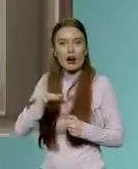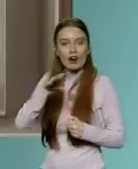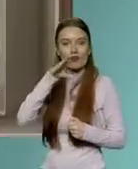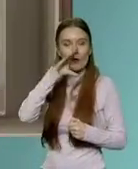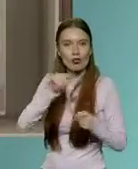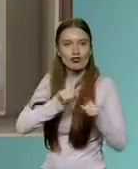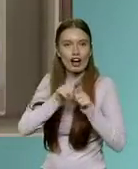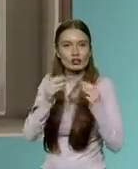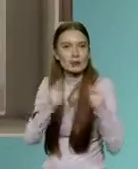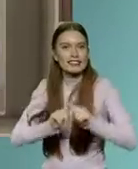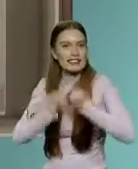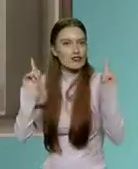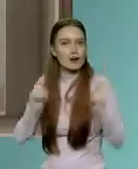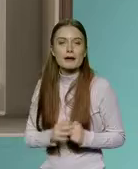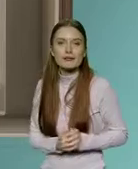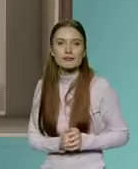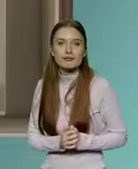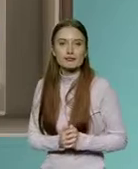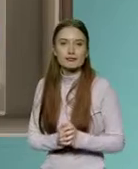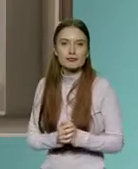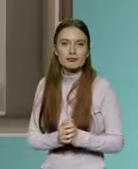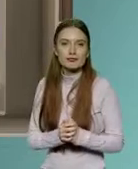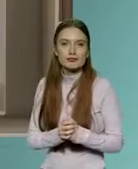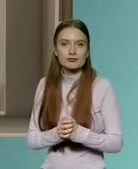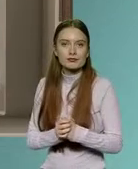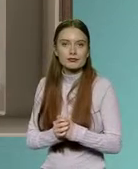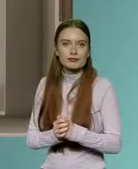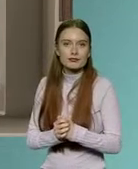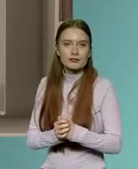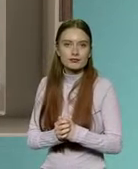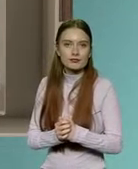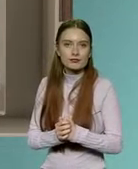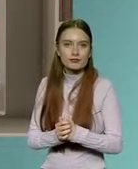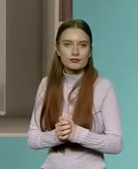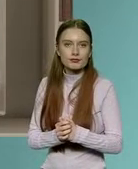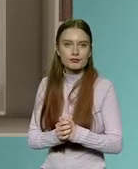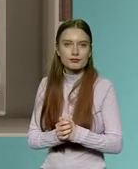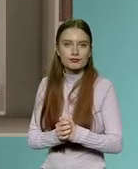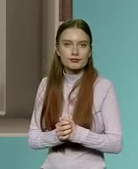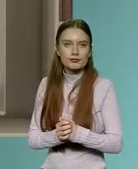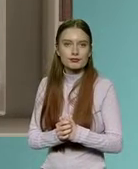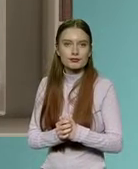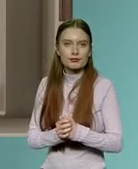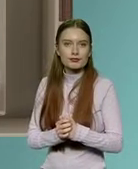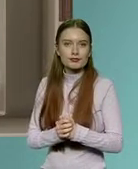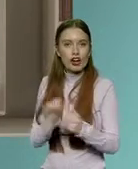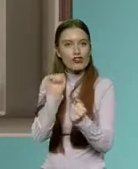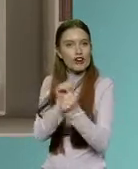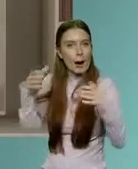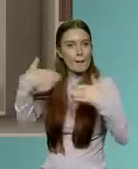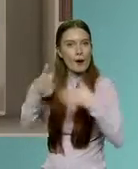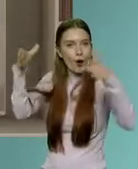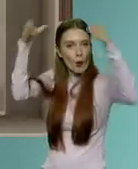now. The fox dangles a box over a carrot, using rope over a branch. Crap, that falls